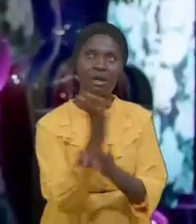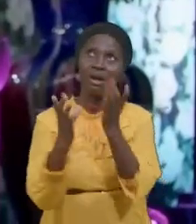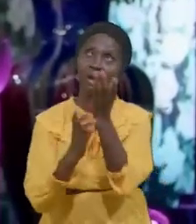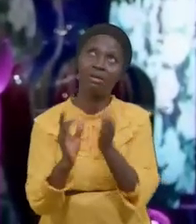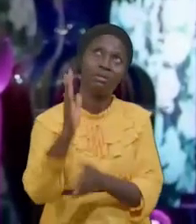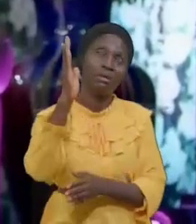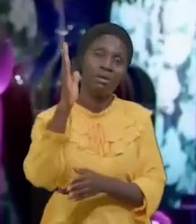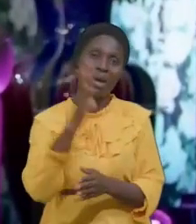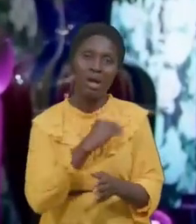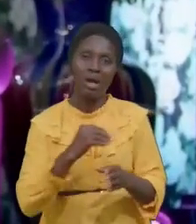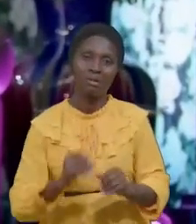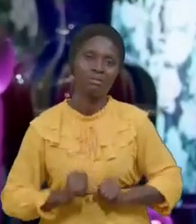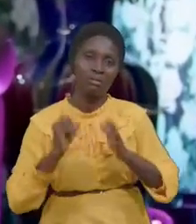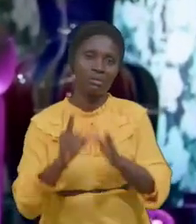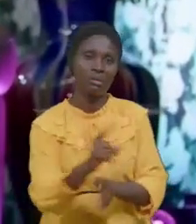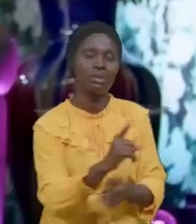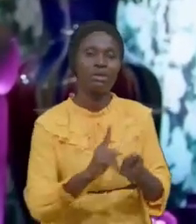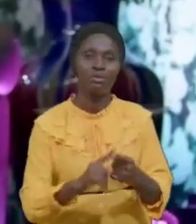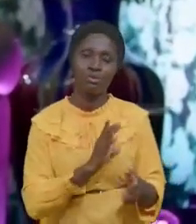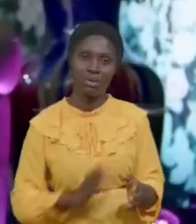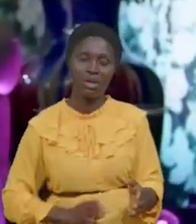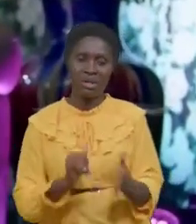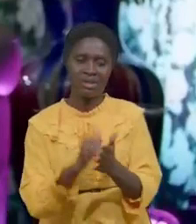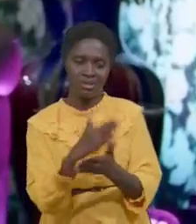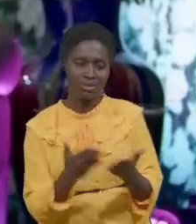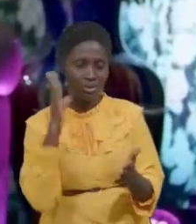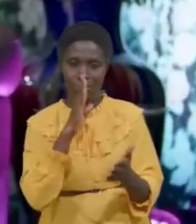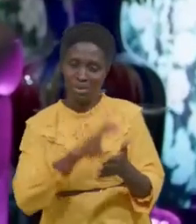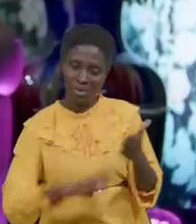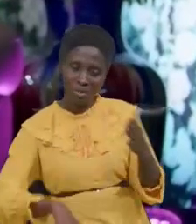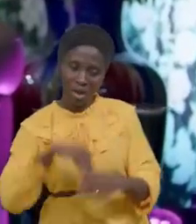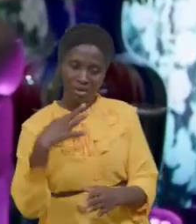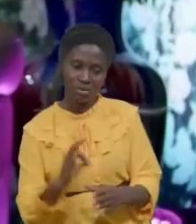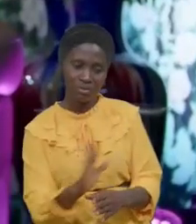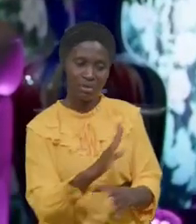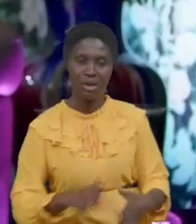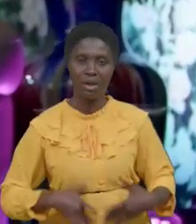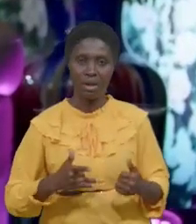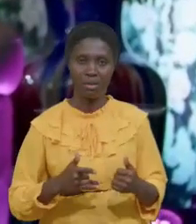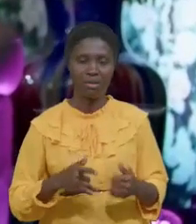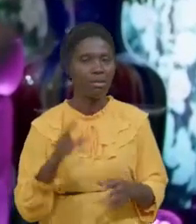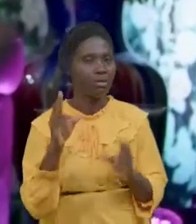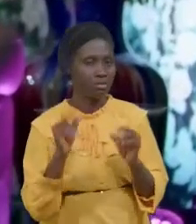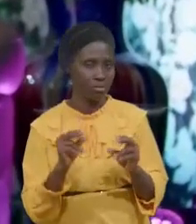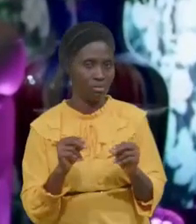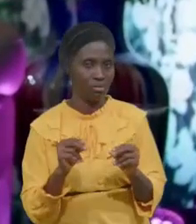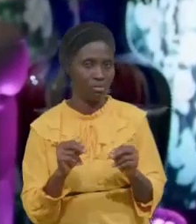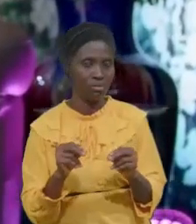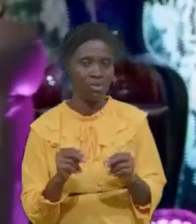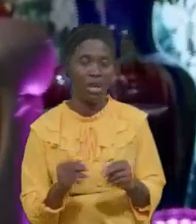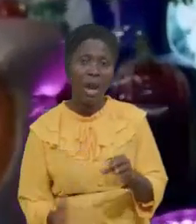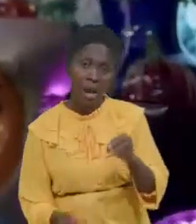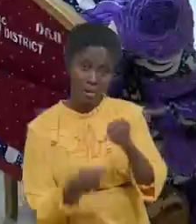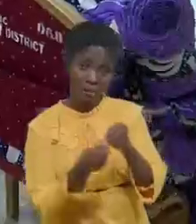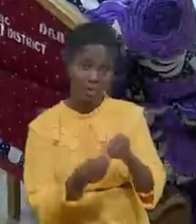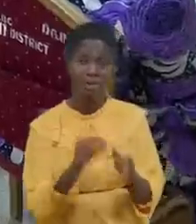Christ, that something will be subtracted out of their lives. You miss the point. Addition